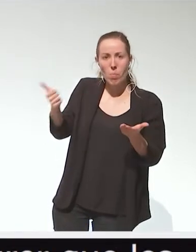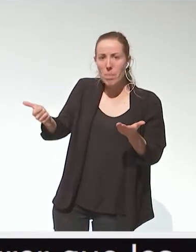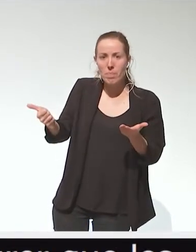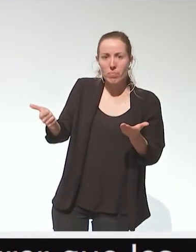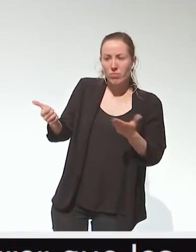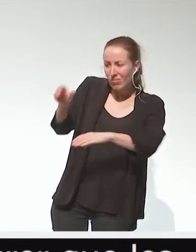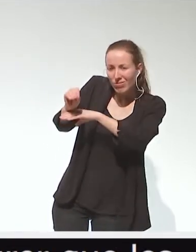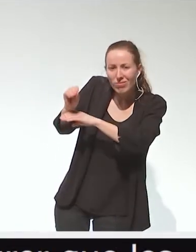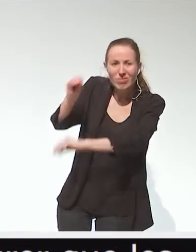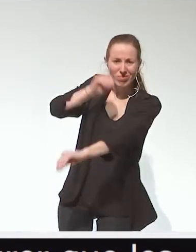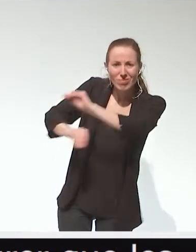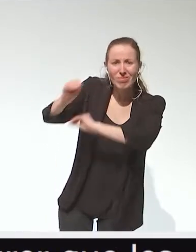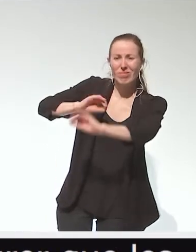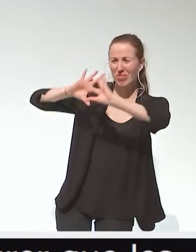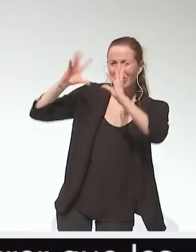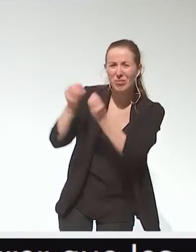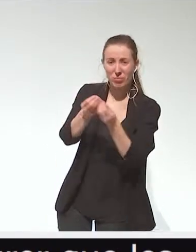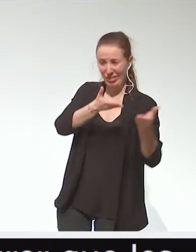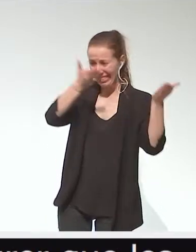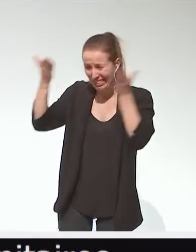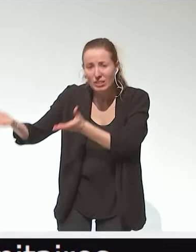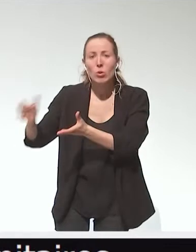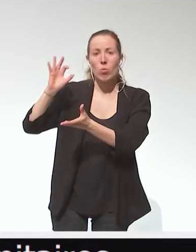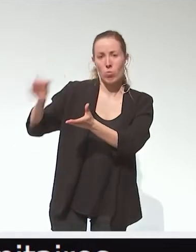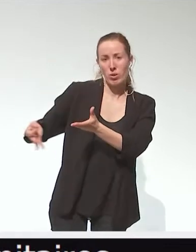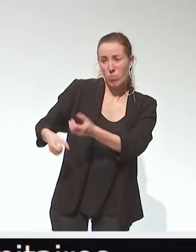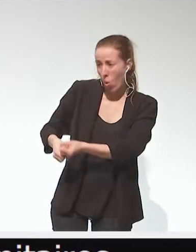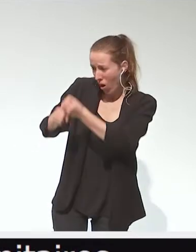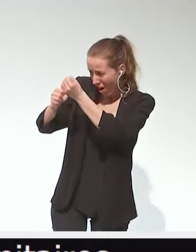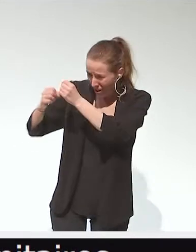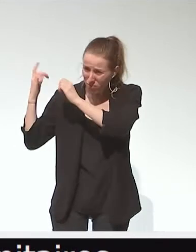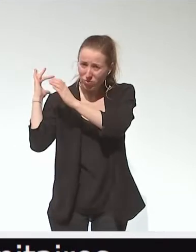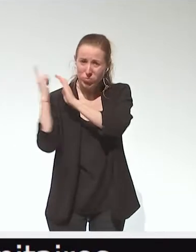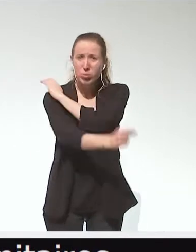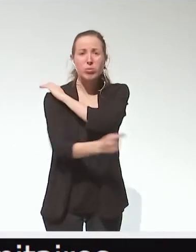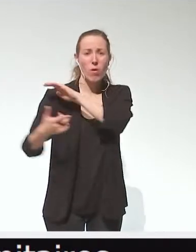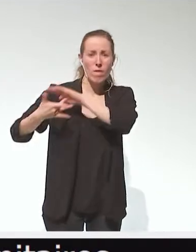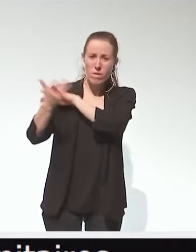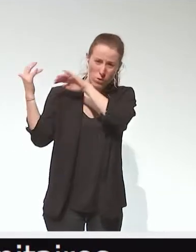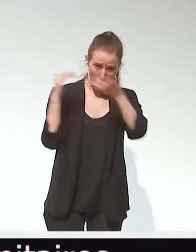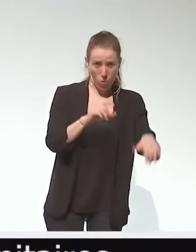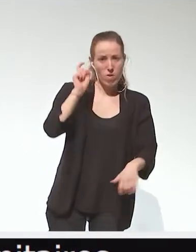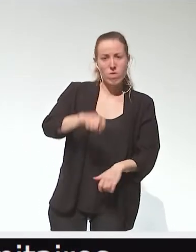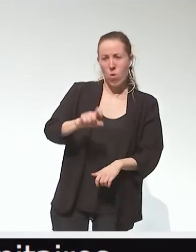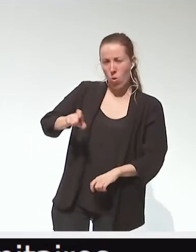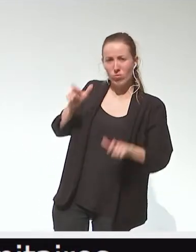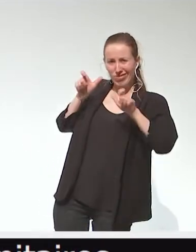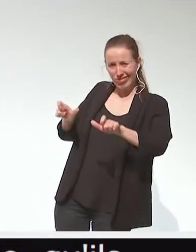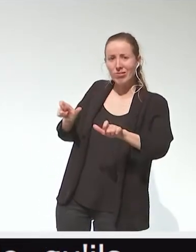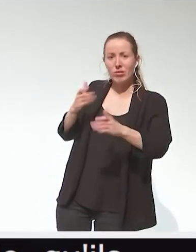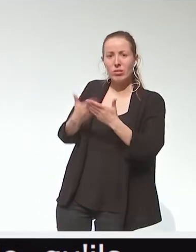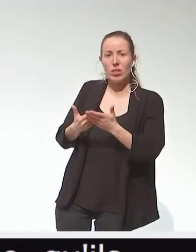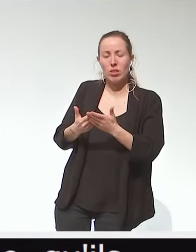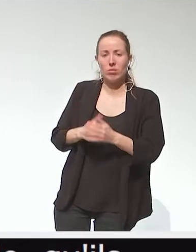people to exit are there. They're given the opportunity, we will all play our part to support. But it's